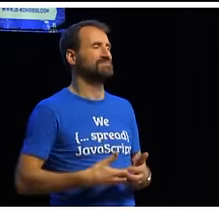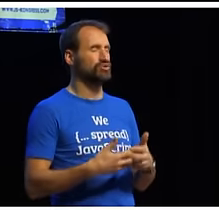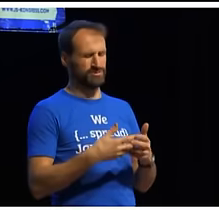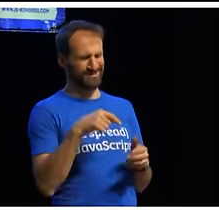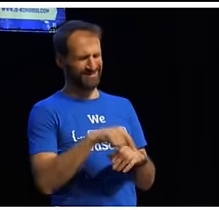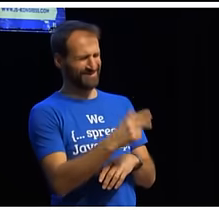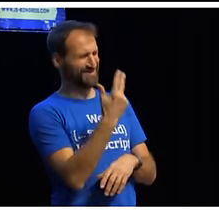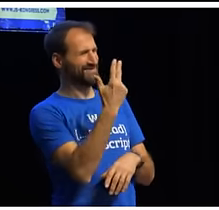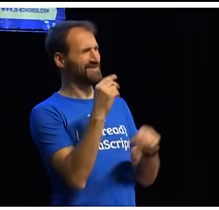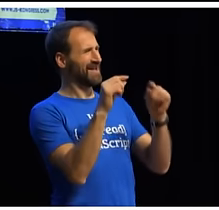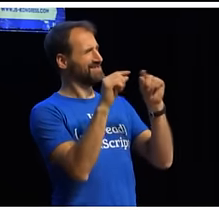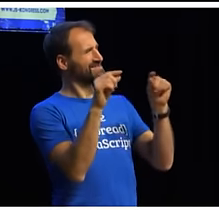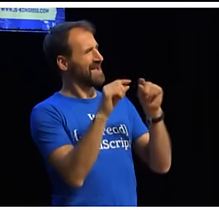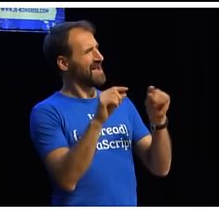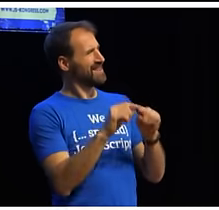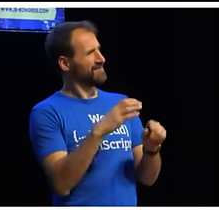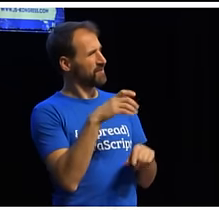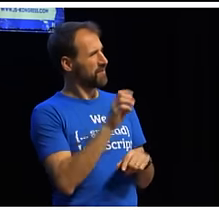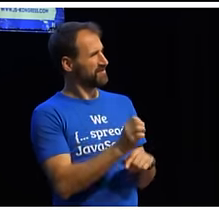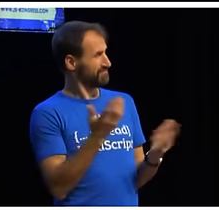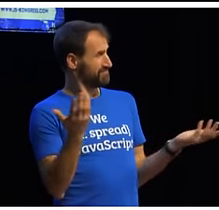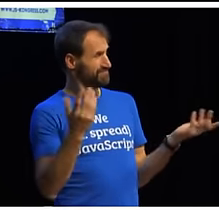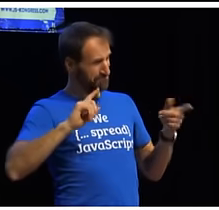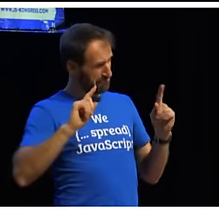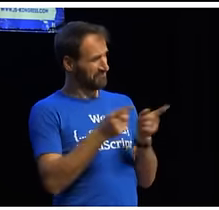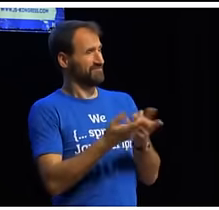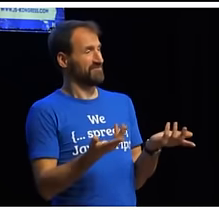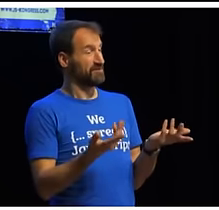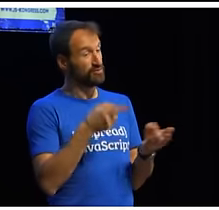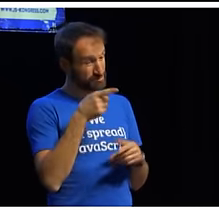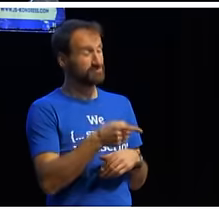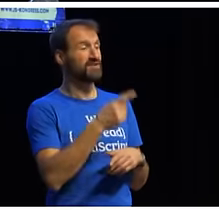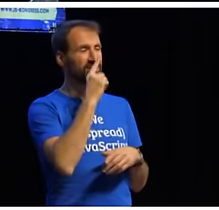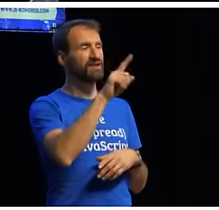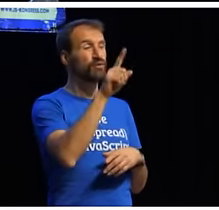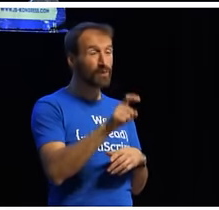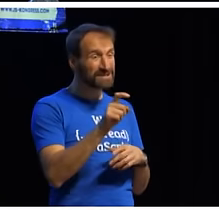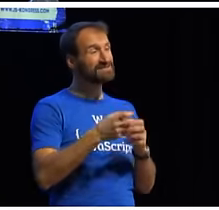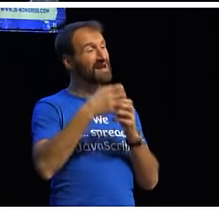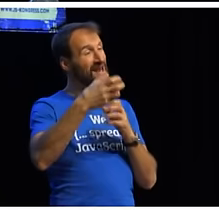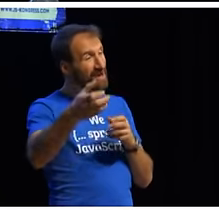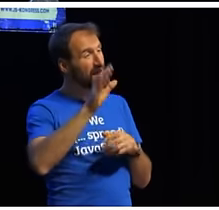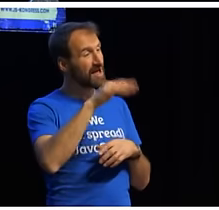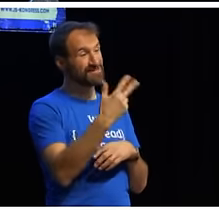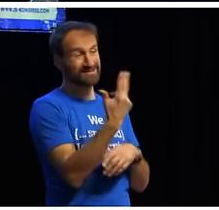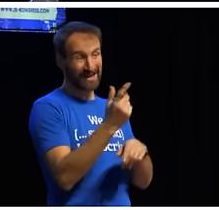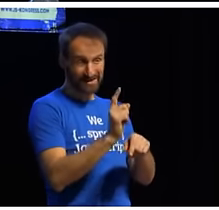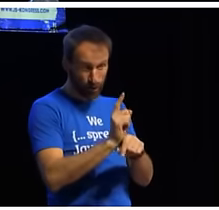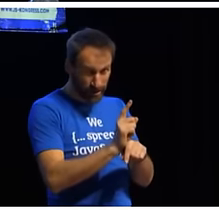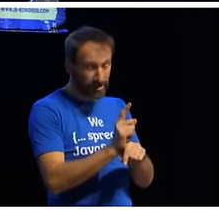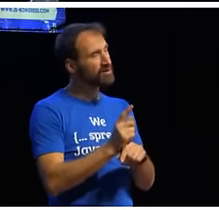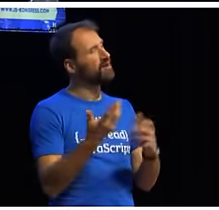there's a request that takes longer than 3 seconds, that request is